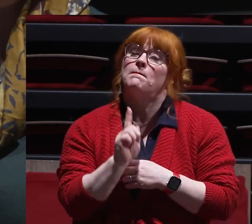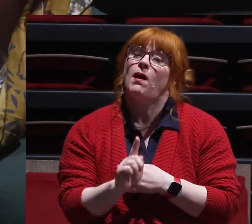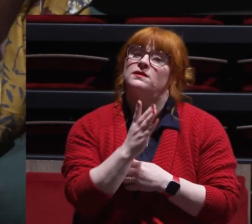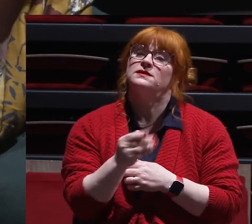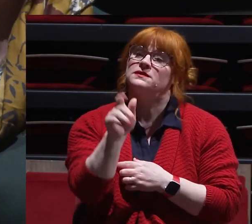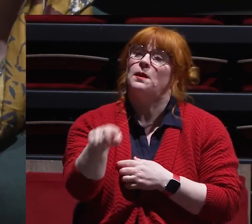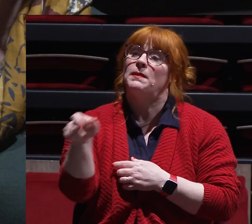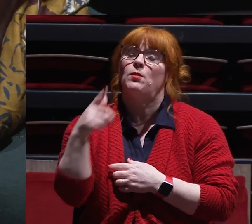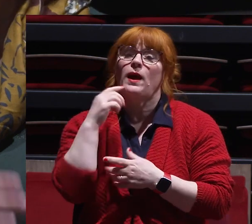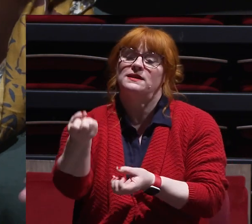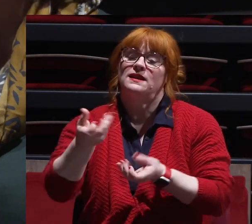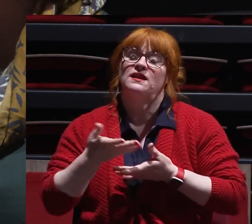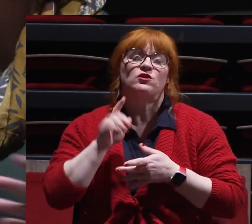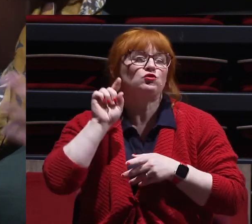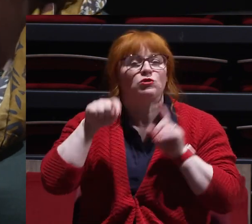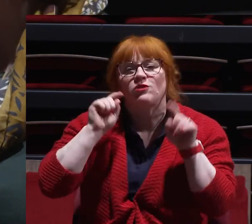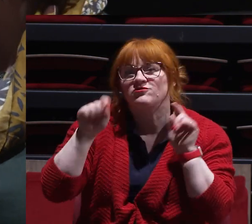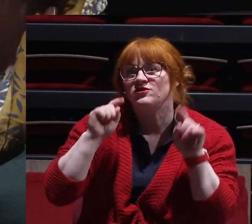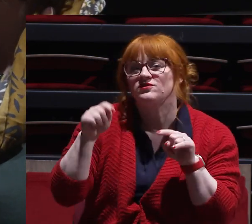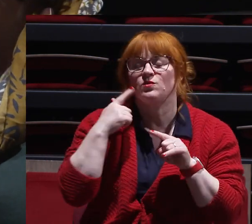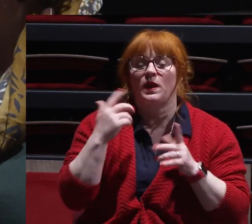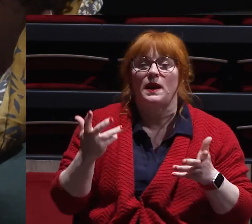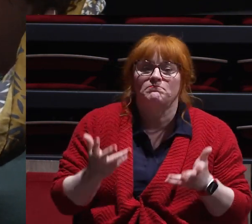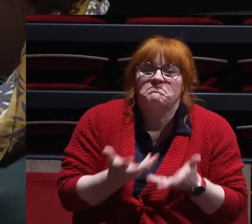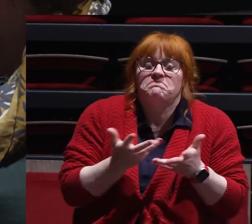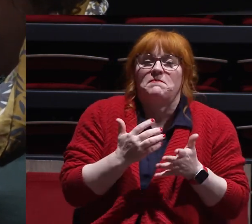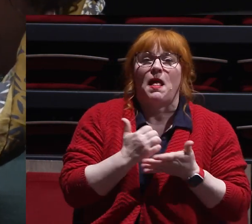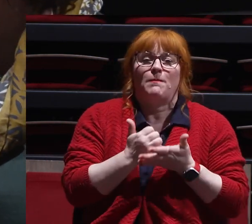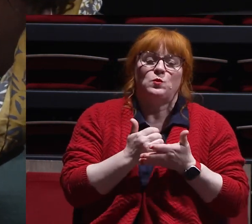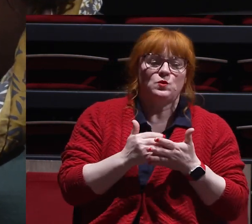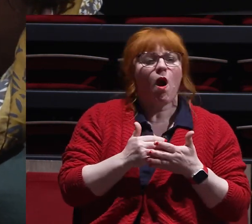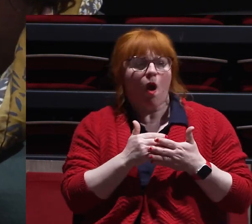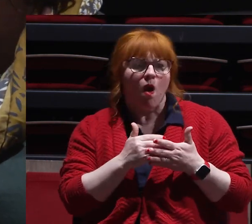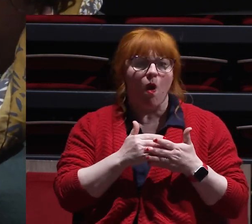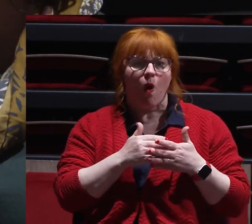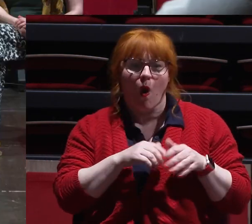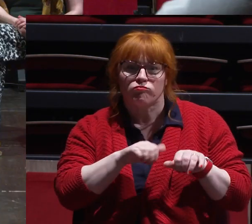but might have suggestions that might be able to kind of nudge things in the right direction.